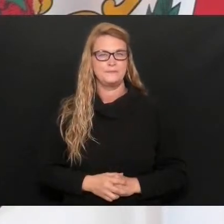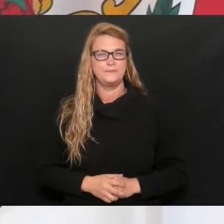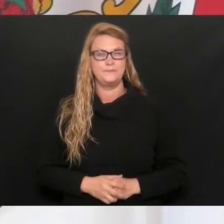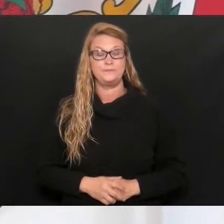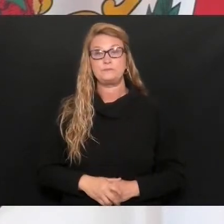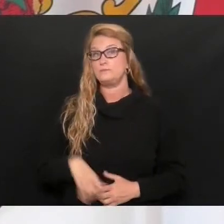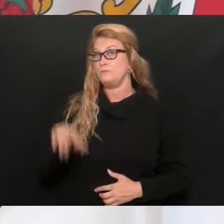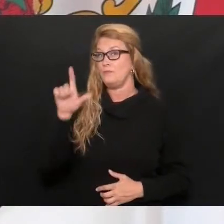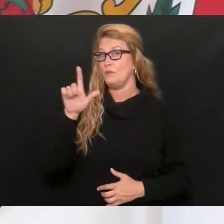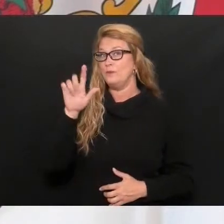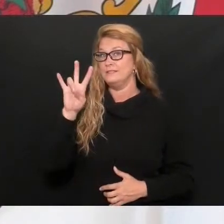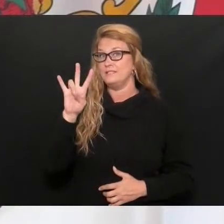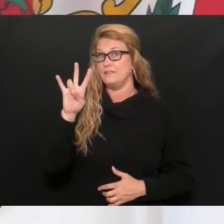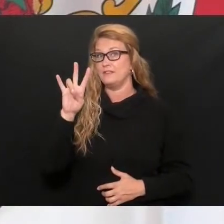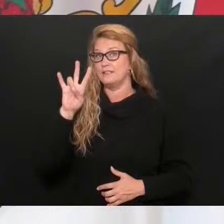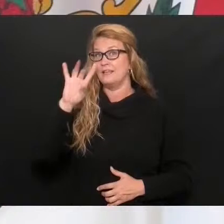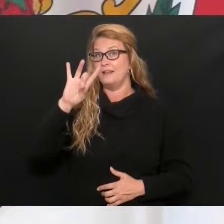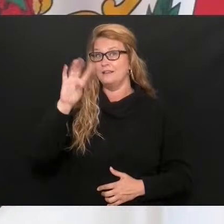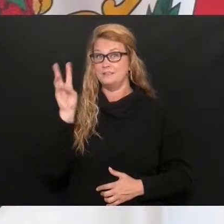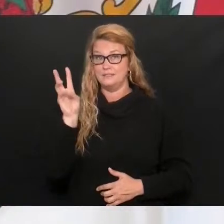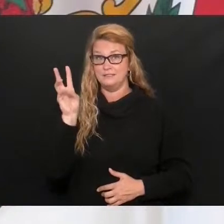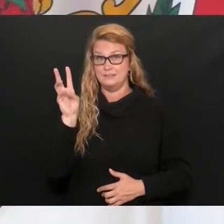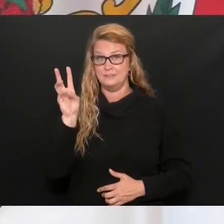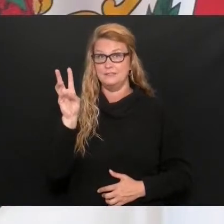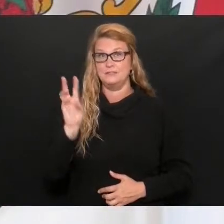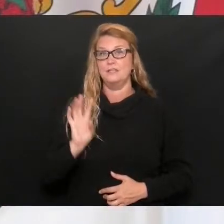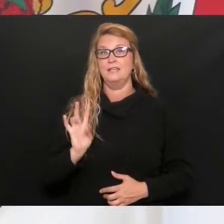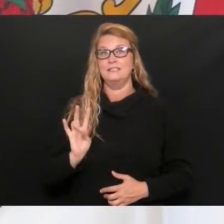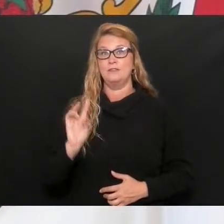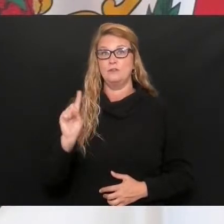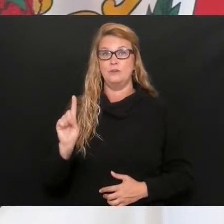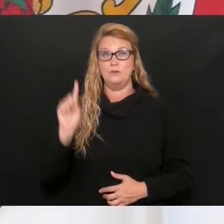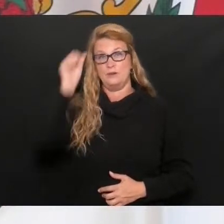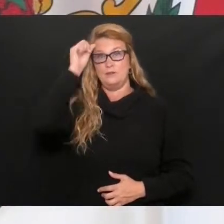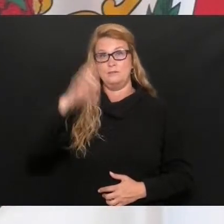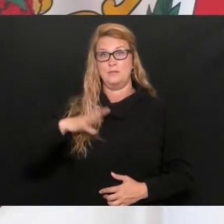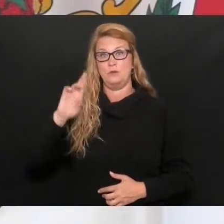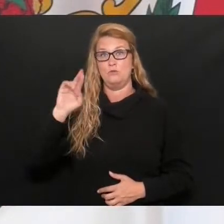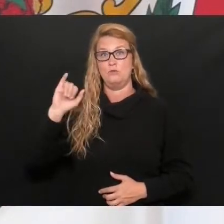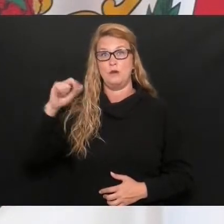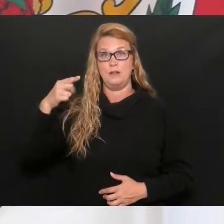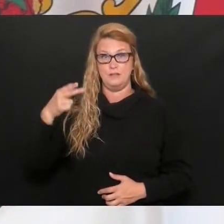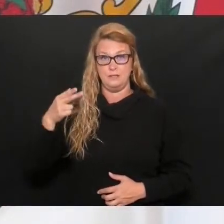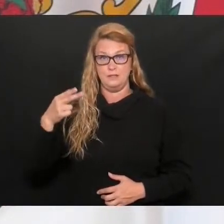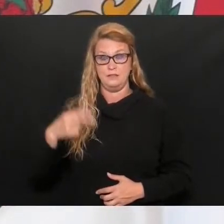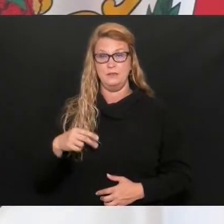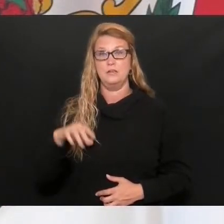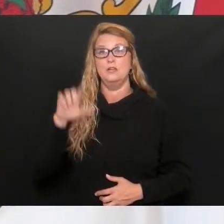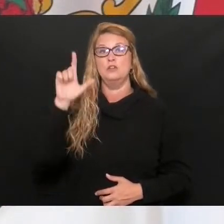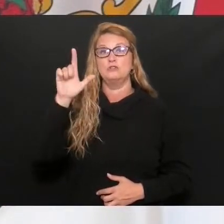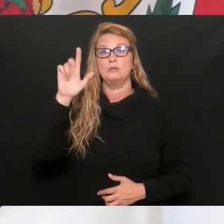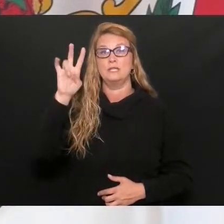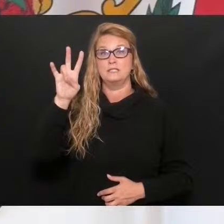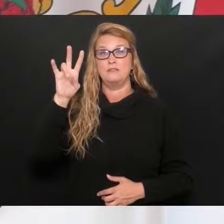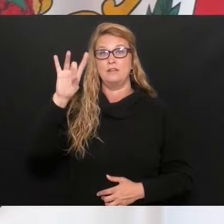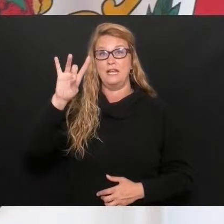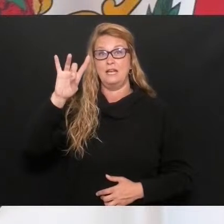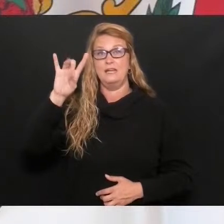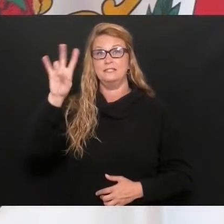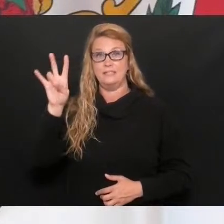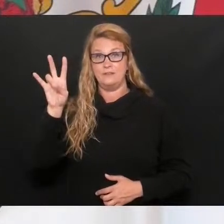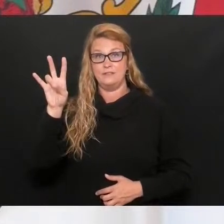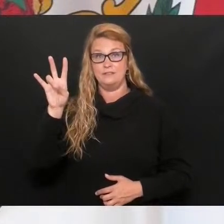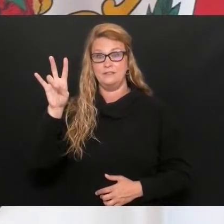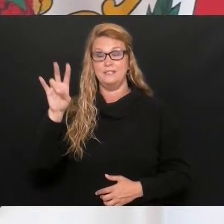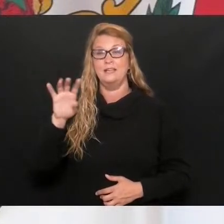Our 2,786th death is a 71-year-old male from Raleigh County. Our 2,787th